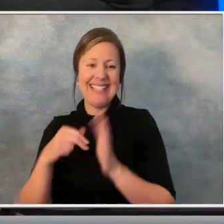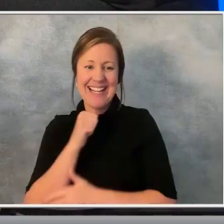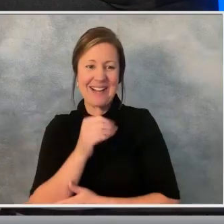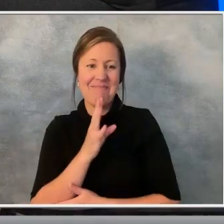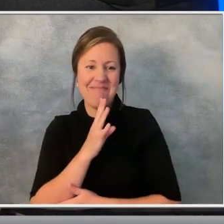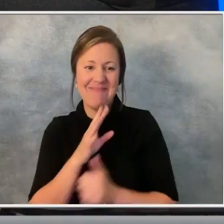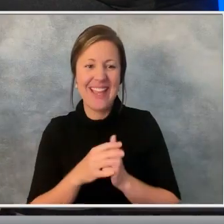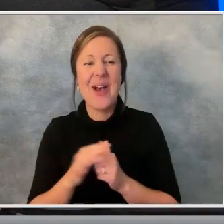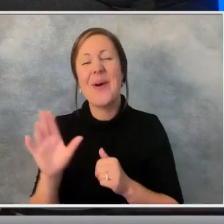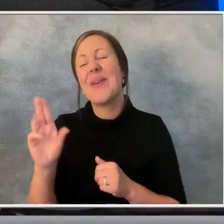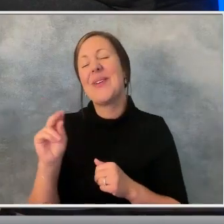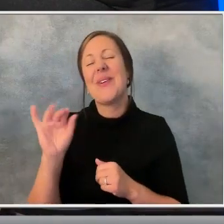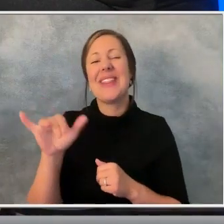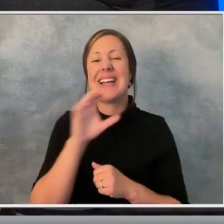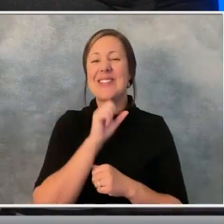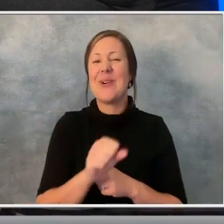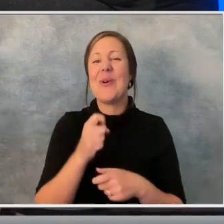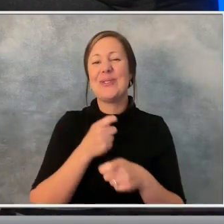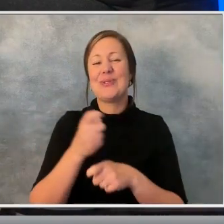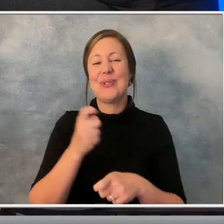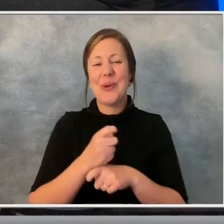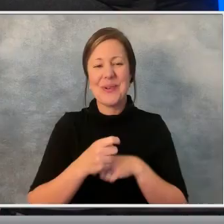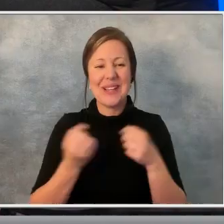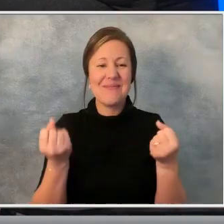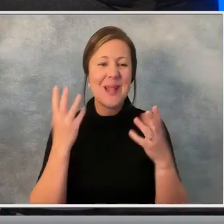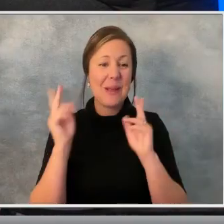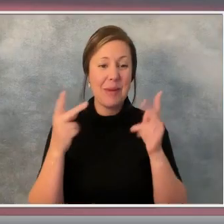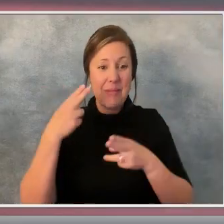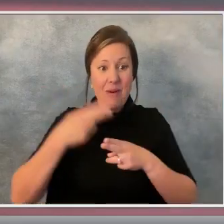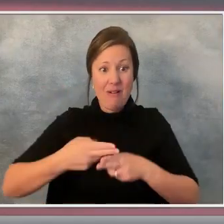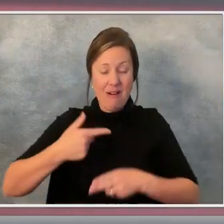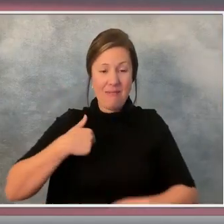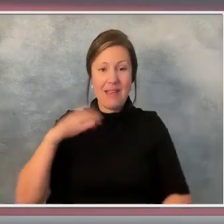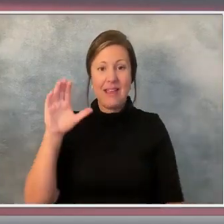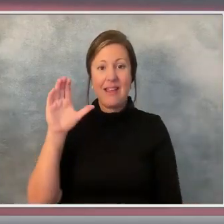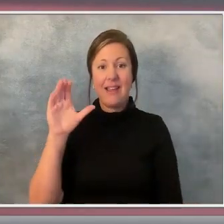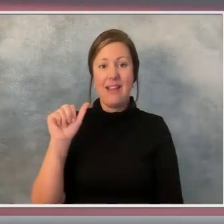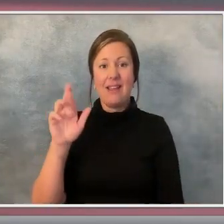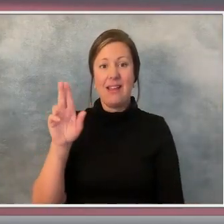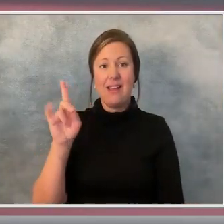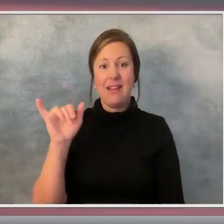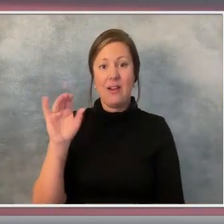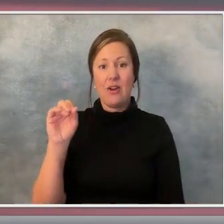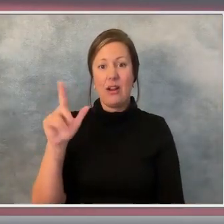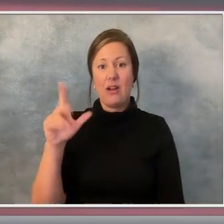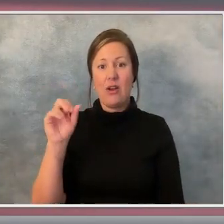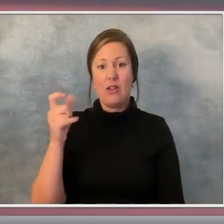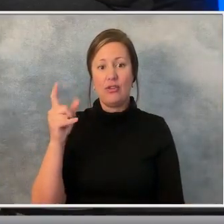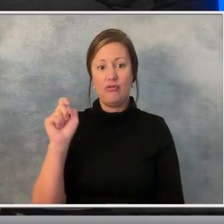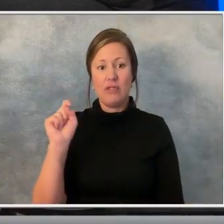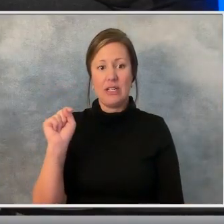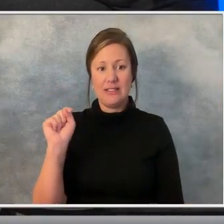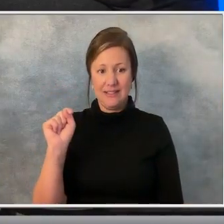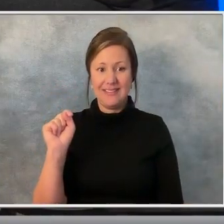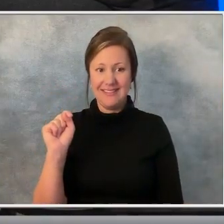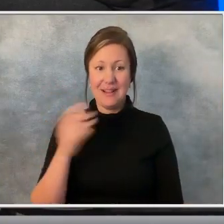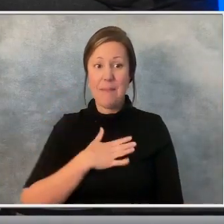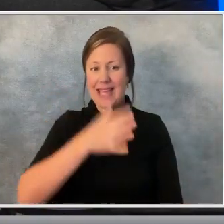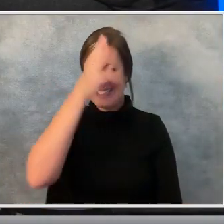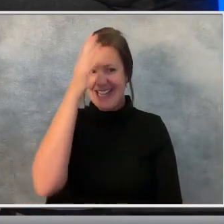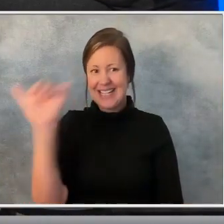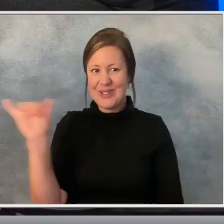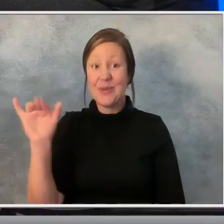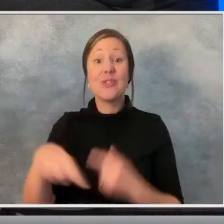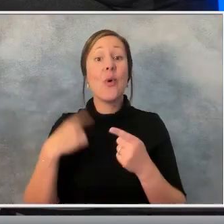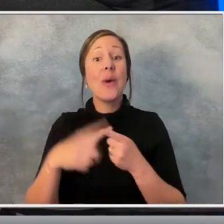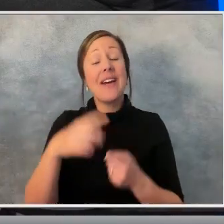that because I get called a cardiologist all the time. All the time. My dad's a cardiologist too, so it's. Oh, do you? So how does he take that joke when you say, I don't